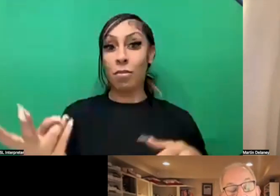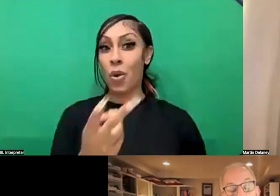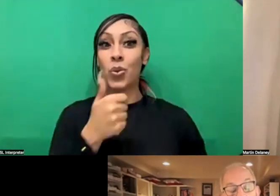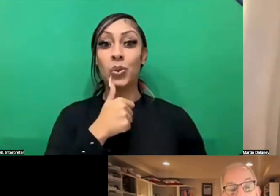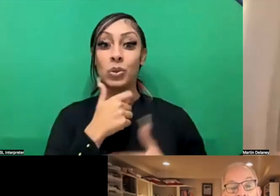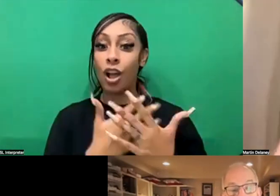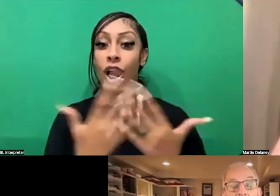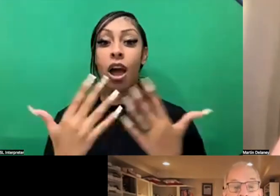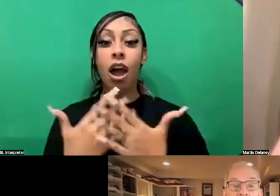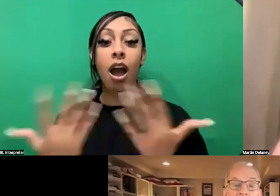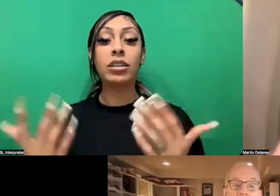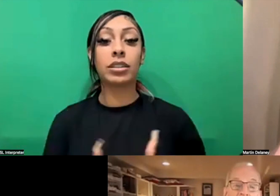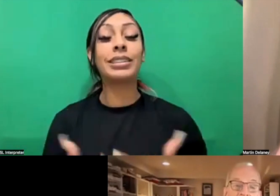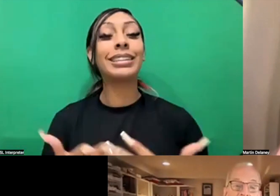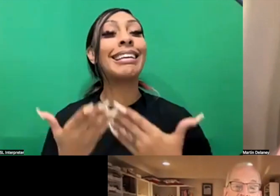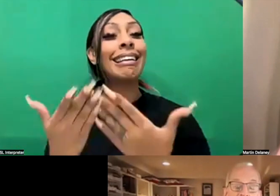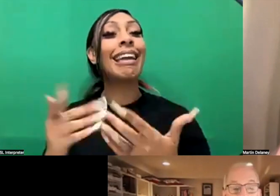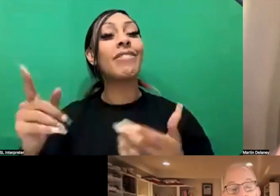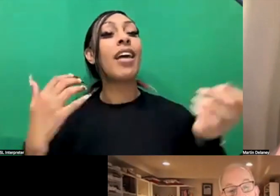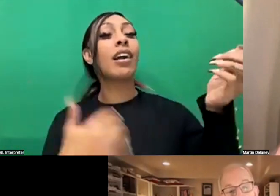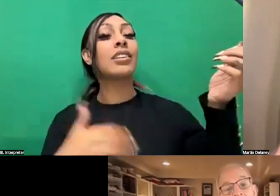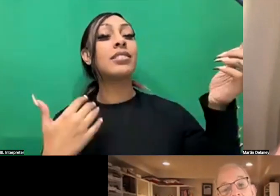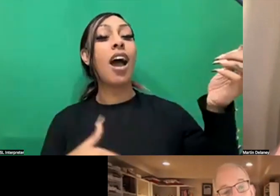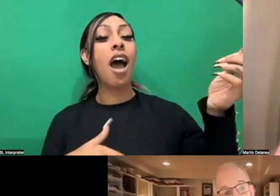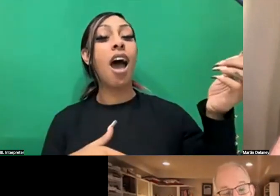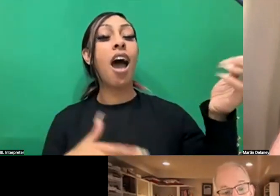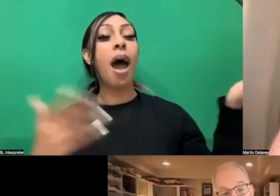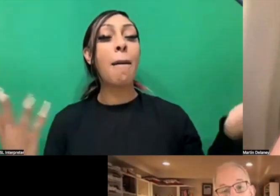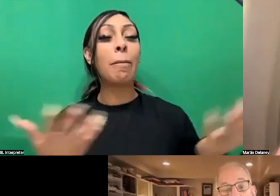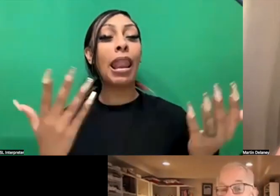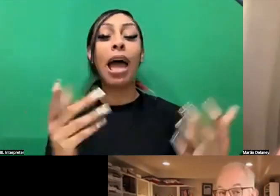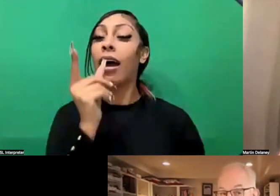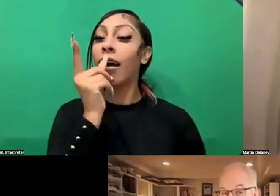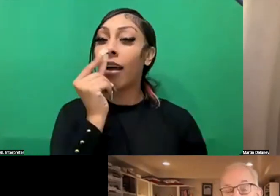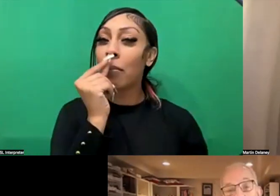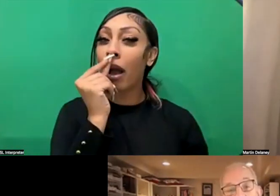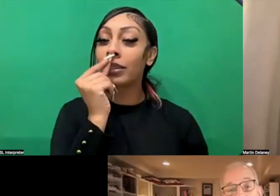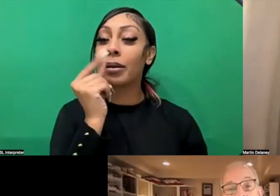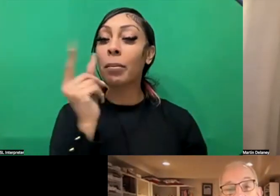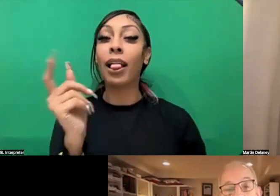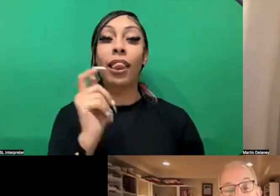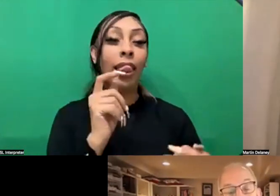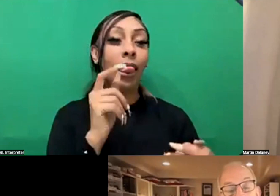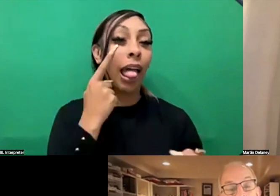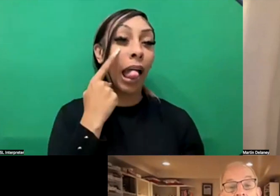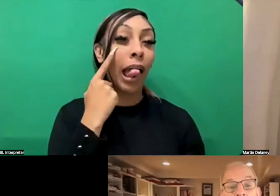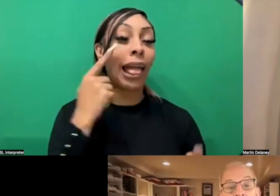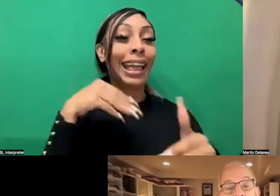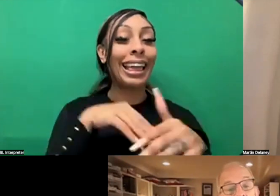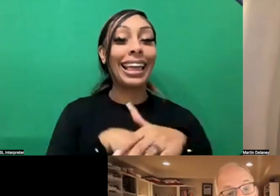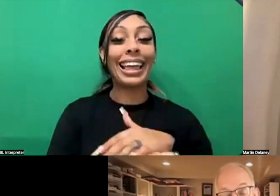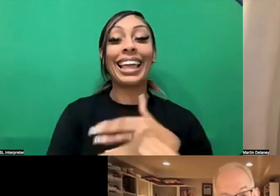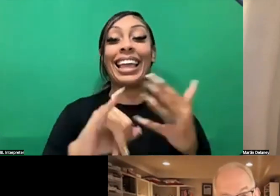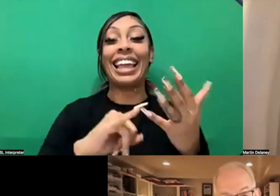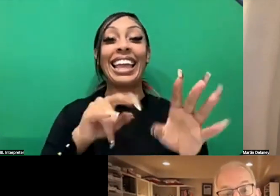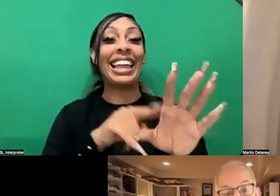gave guitar players the ability to tap into some of this world of synthesis in an easier way. They